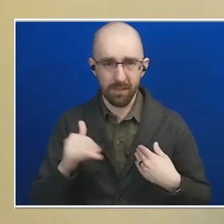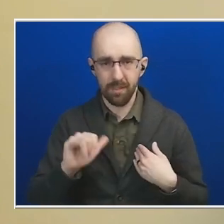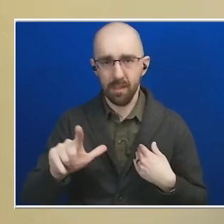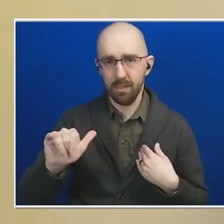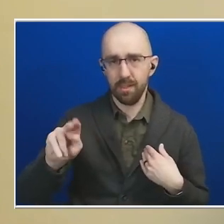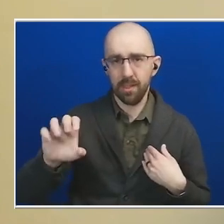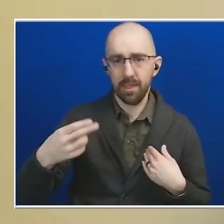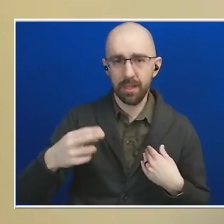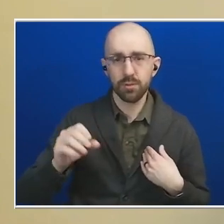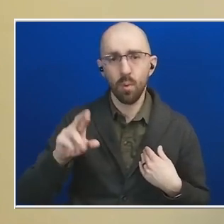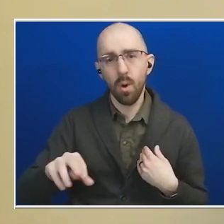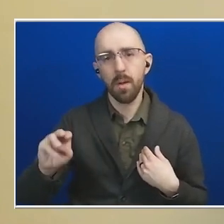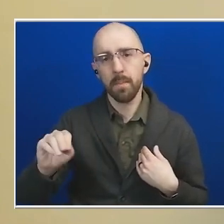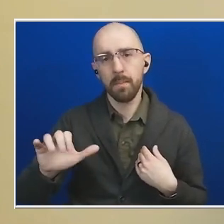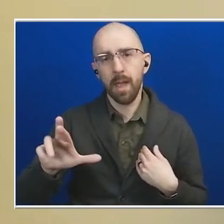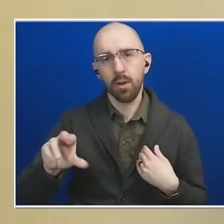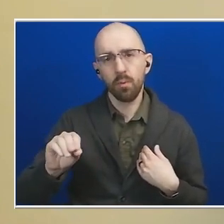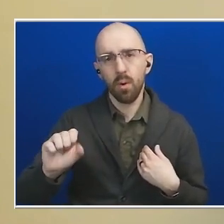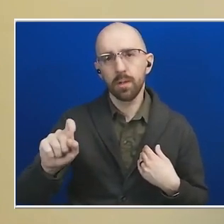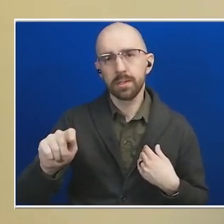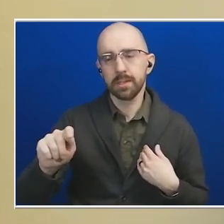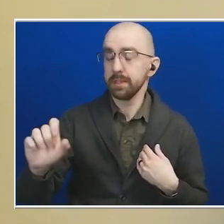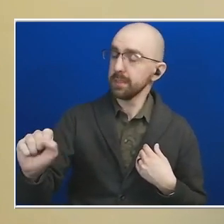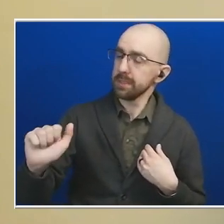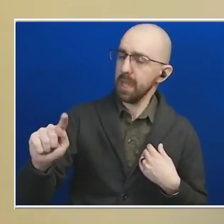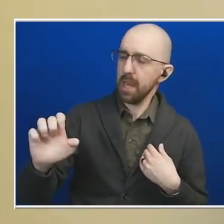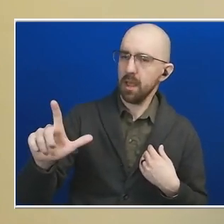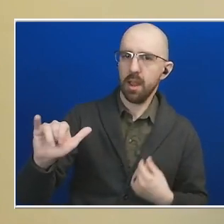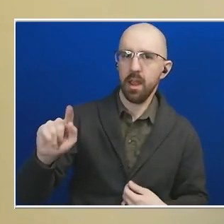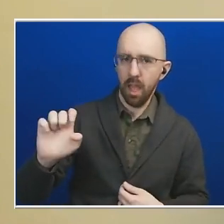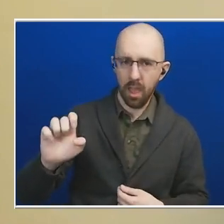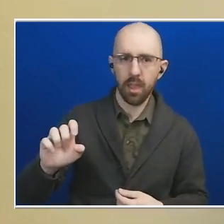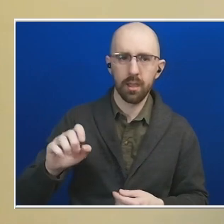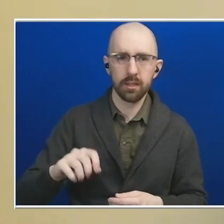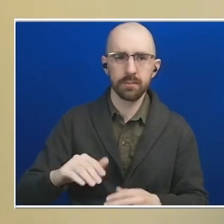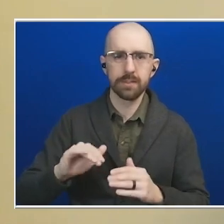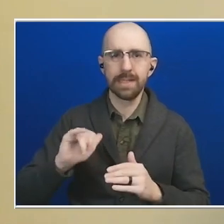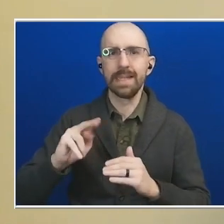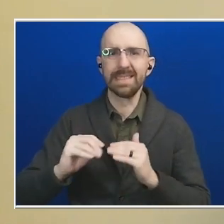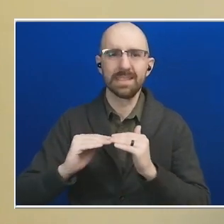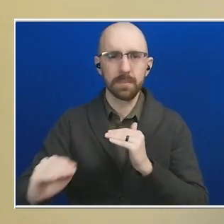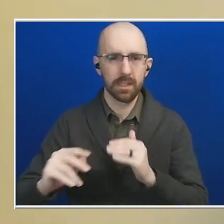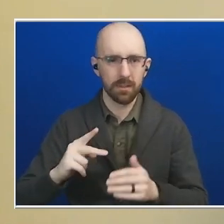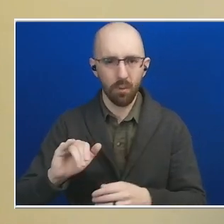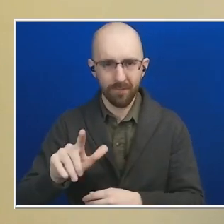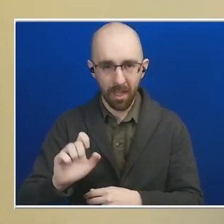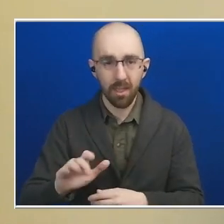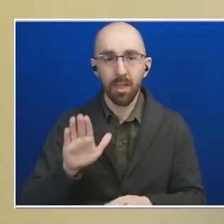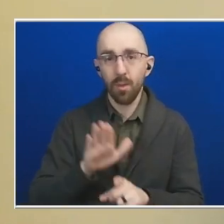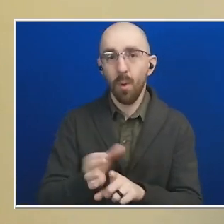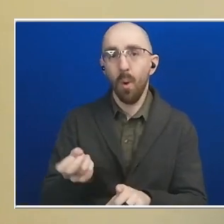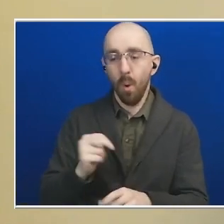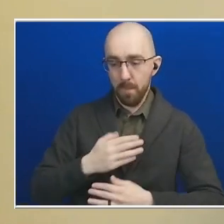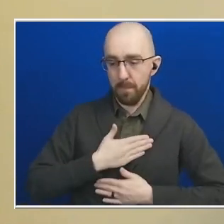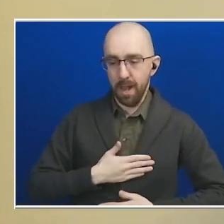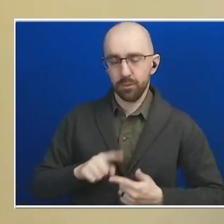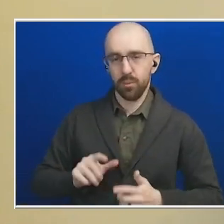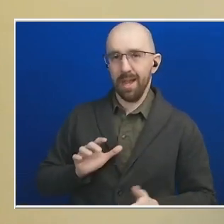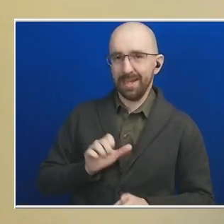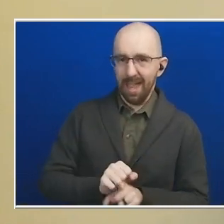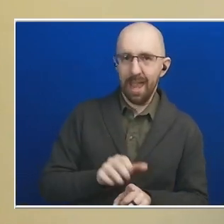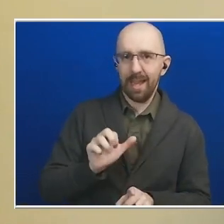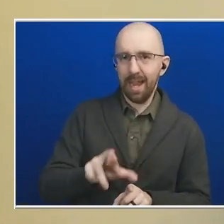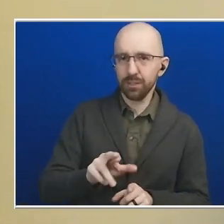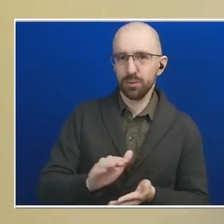microsatellite instability profile. Trying to get your own immune system to attack the cancer and wipe it out is